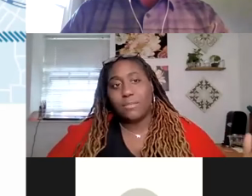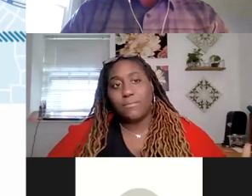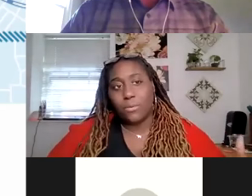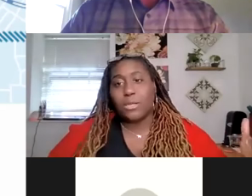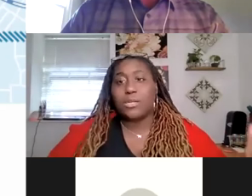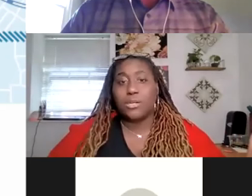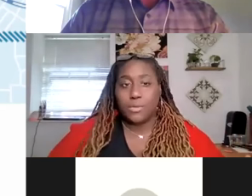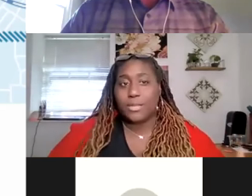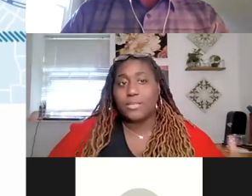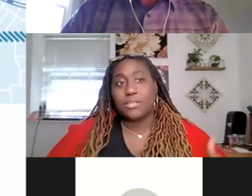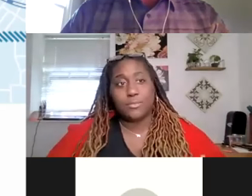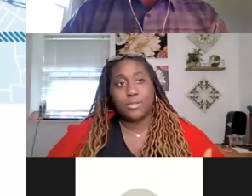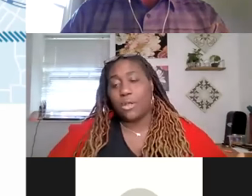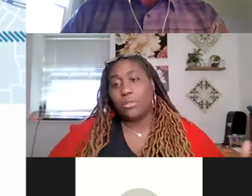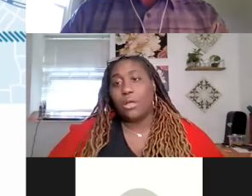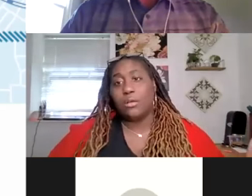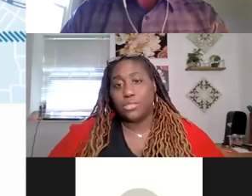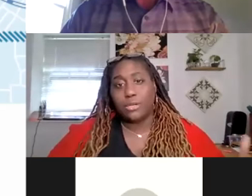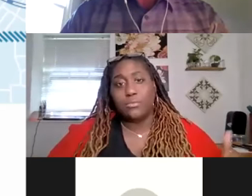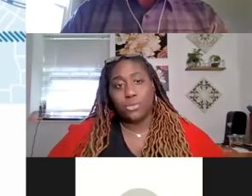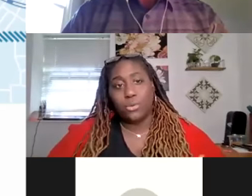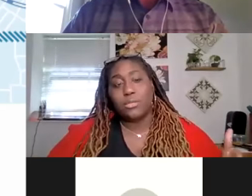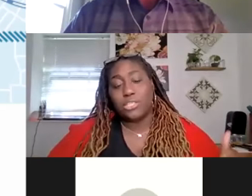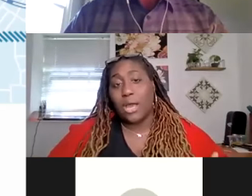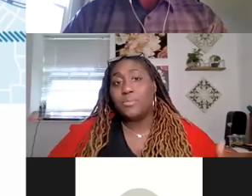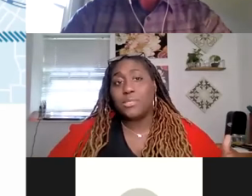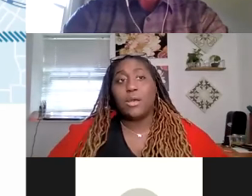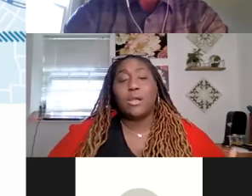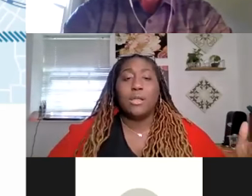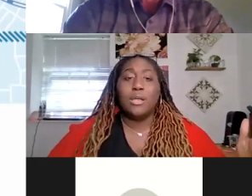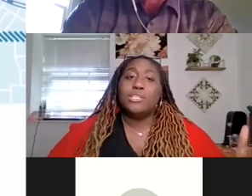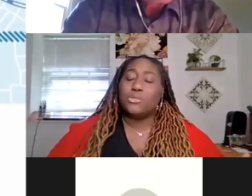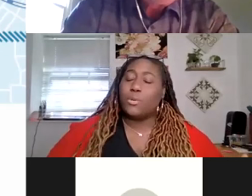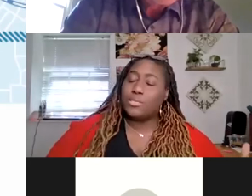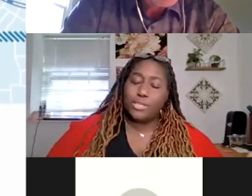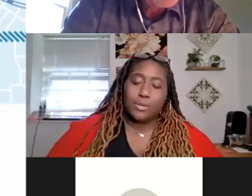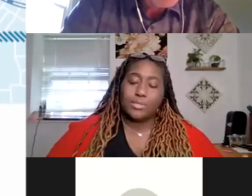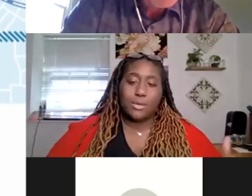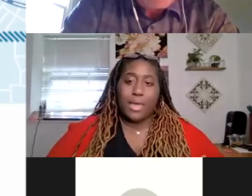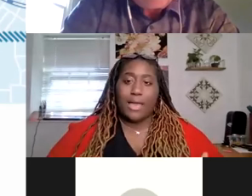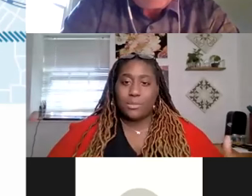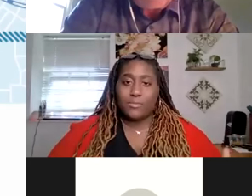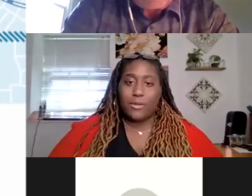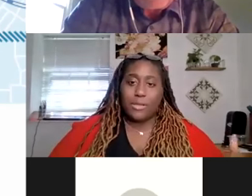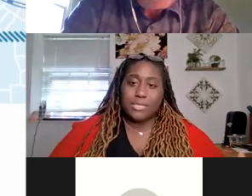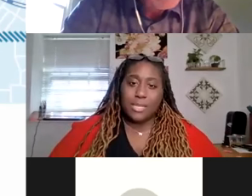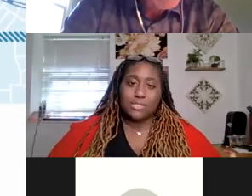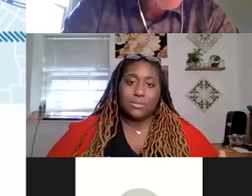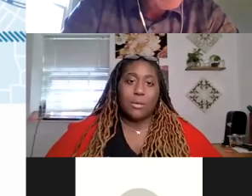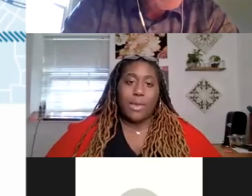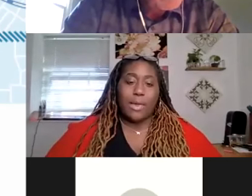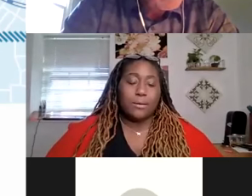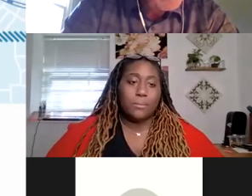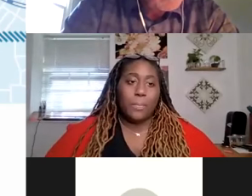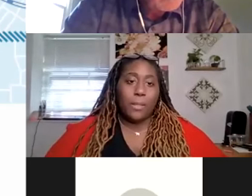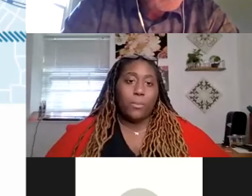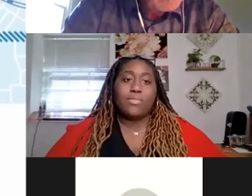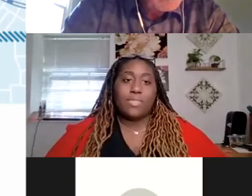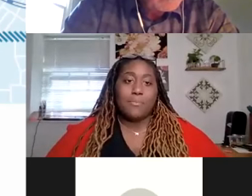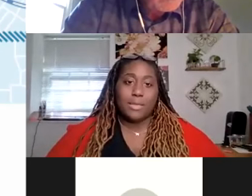they're looking for careers. Careers are long-term, jobs are short-term. And so we have to be very intentional